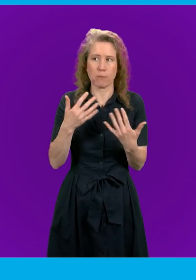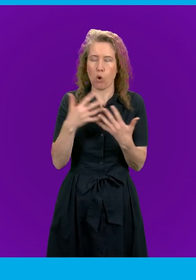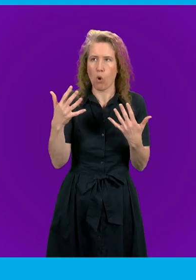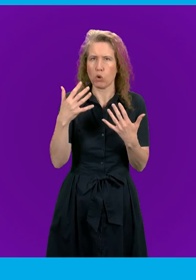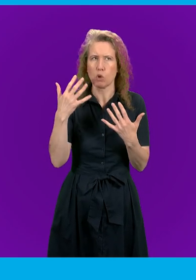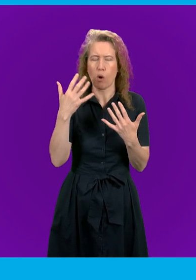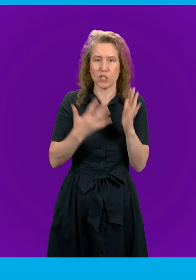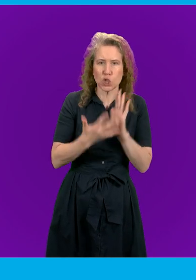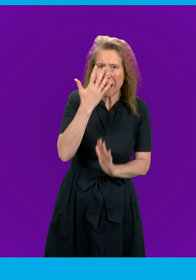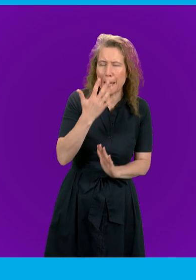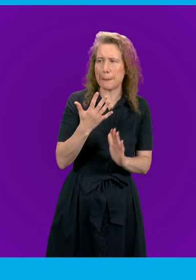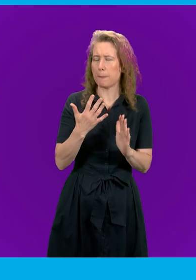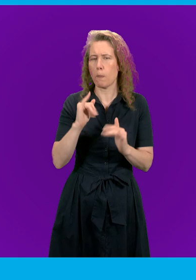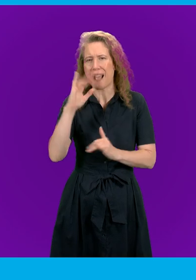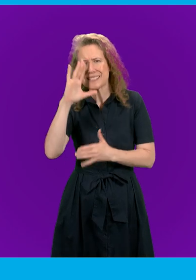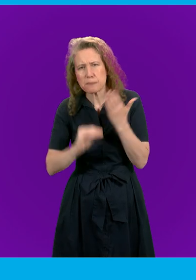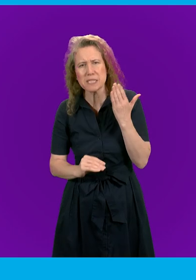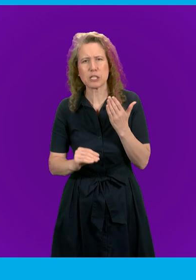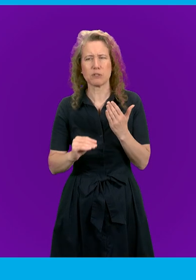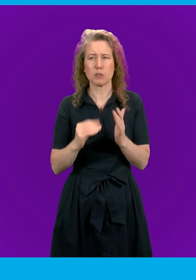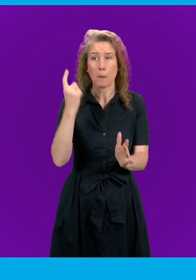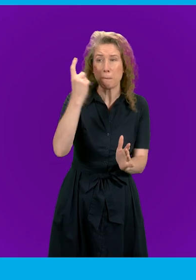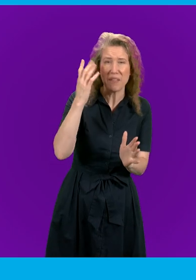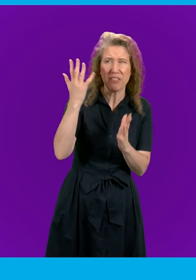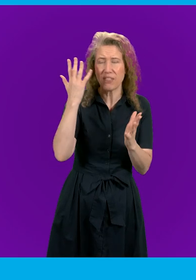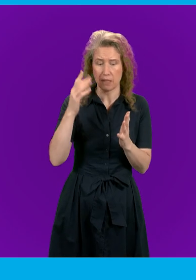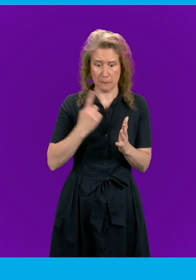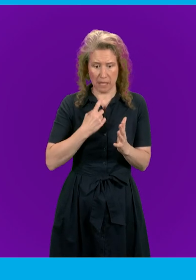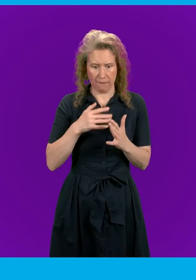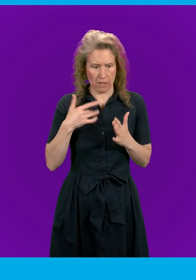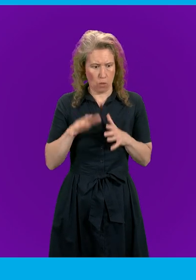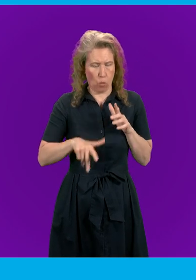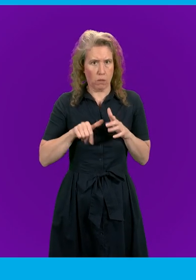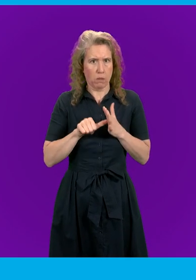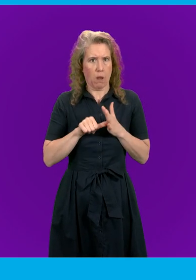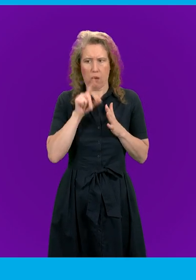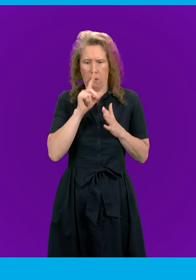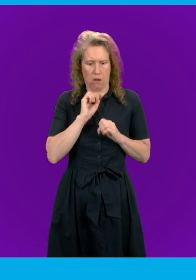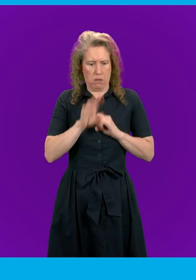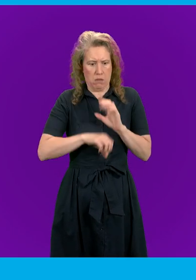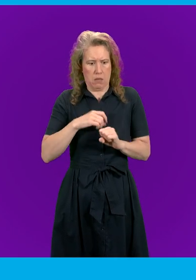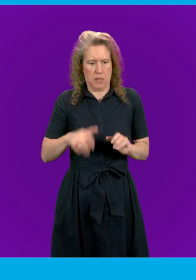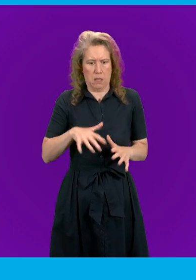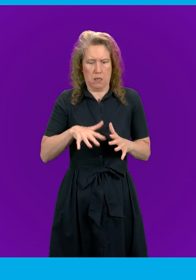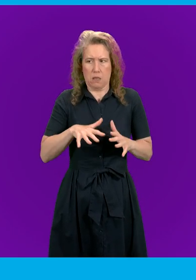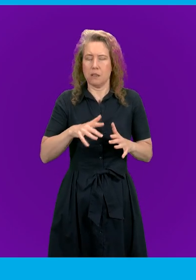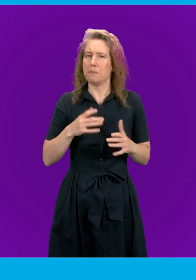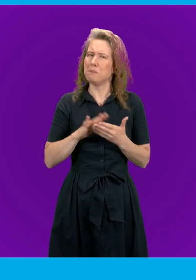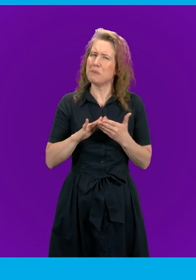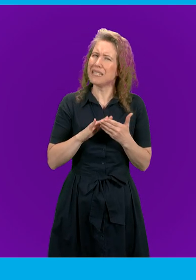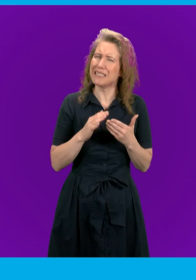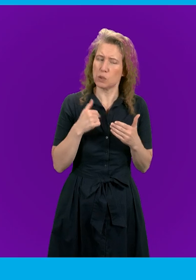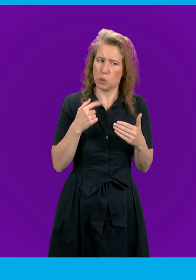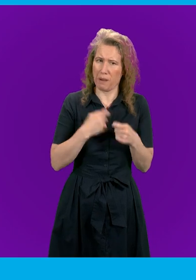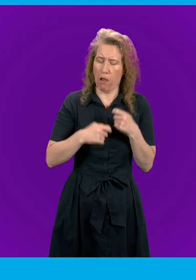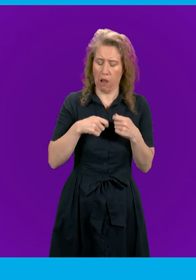myths or shame or bad experiences that make it really hard and awkward for them to talk about it. And so I think if you're feeling like that yourself, then you